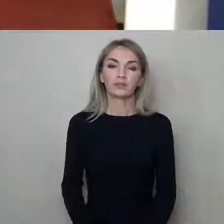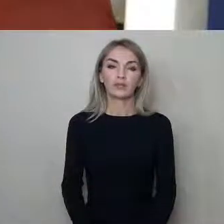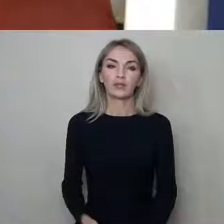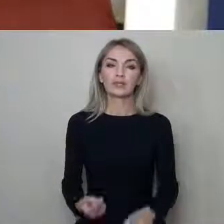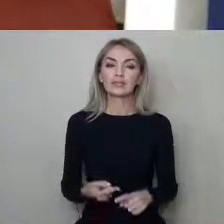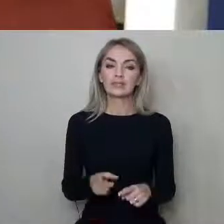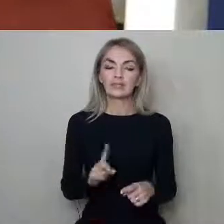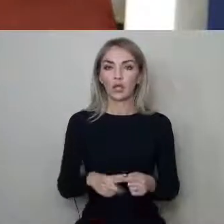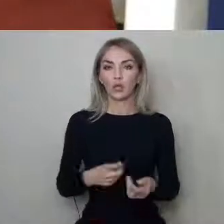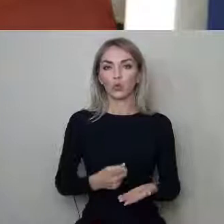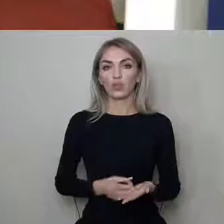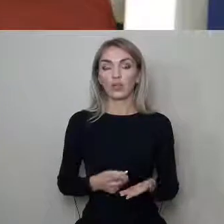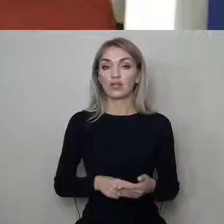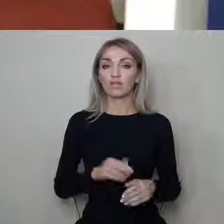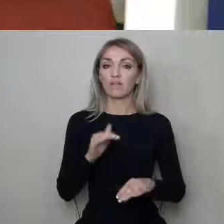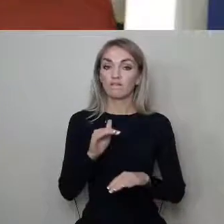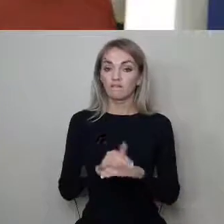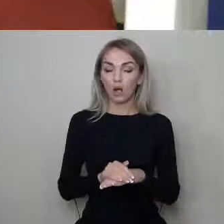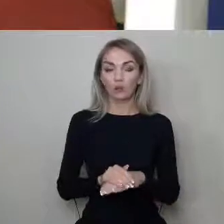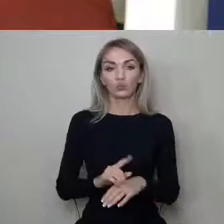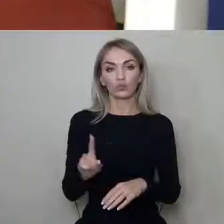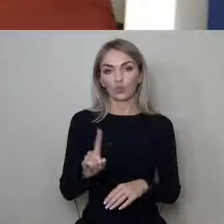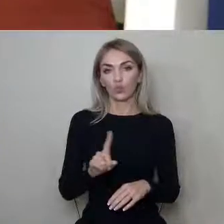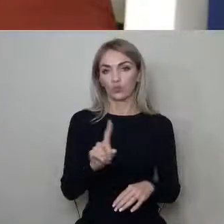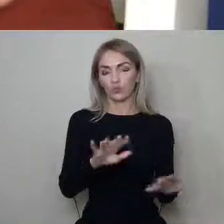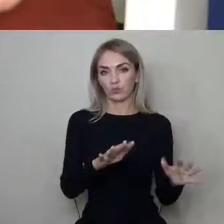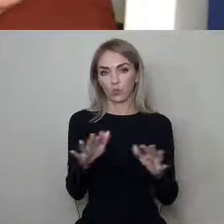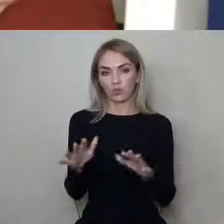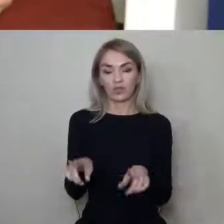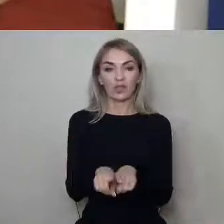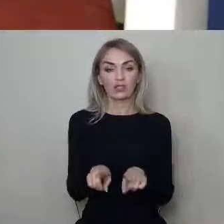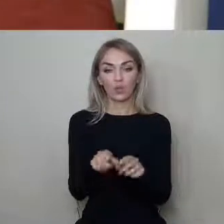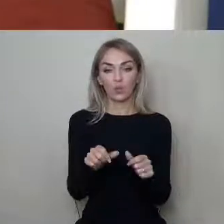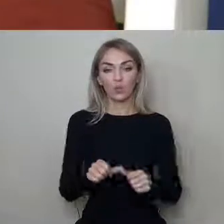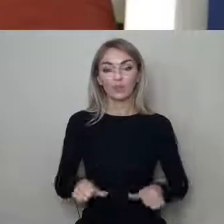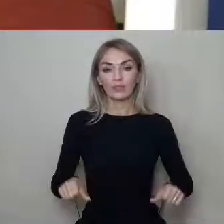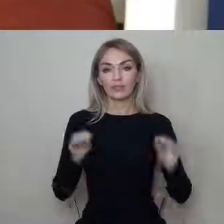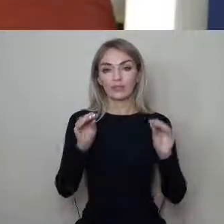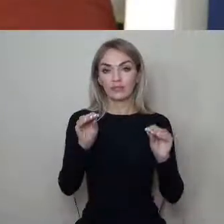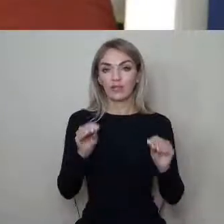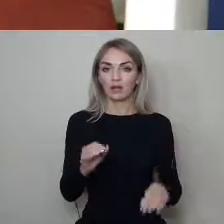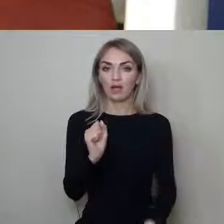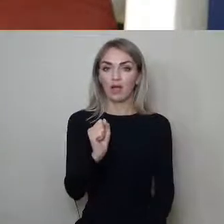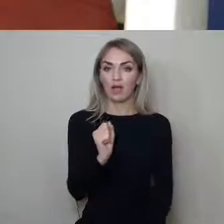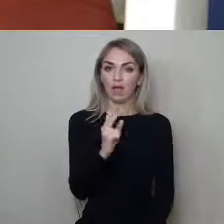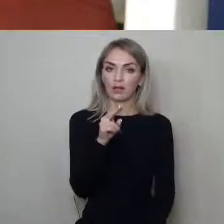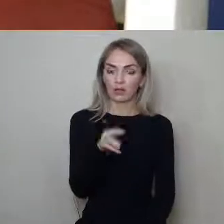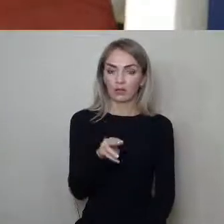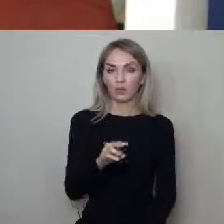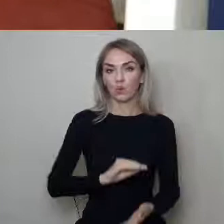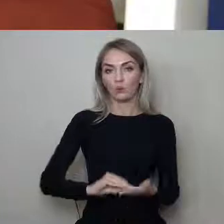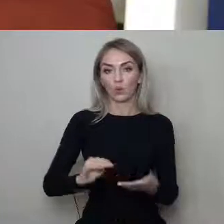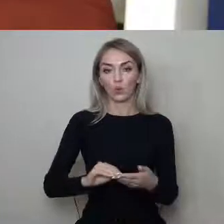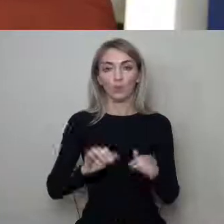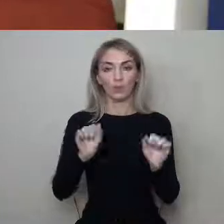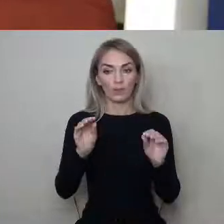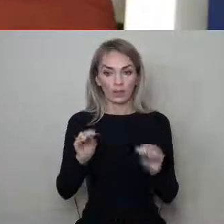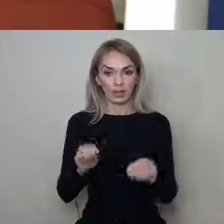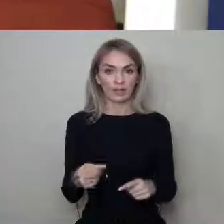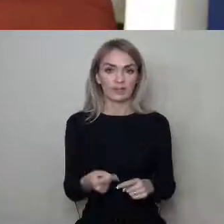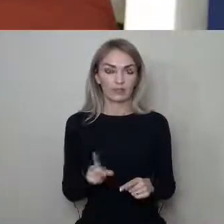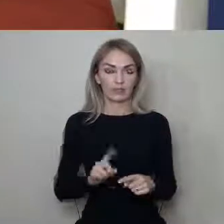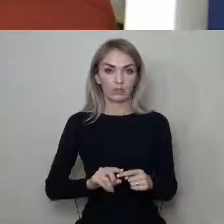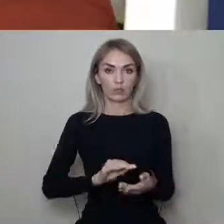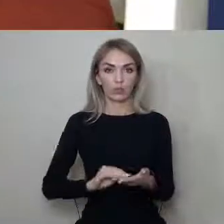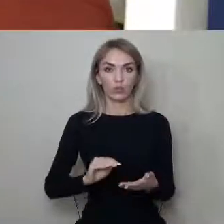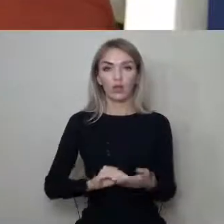that. That's just protocol that's just stating the fact that something wrong happened. Well, the Commission